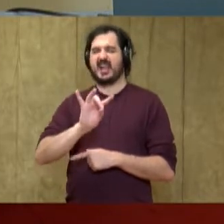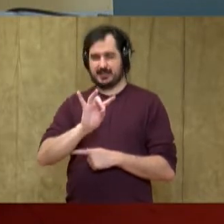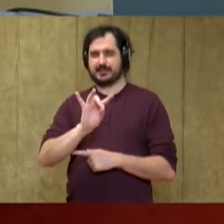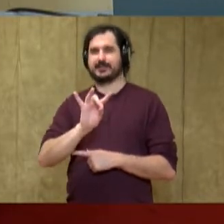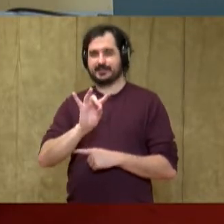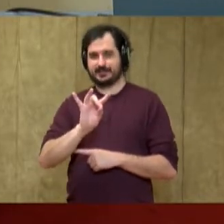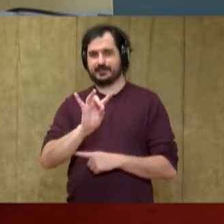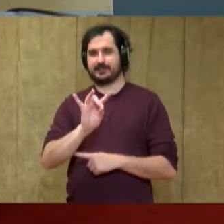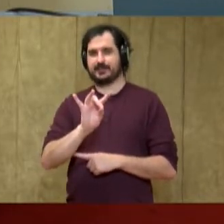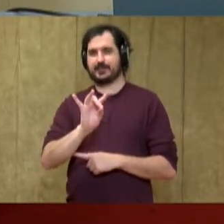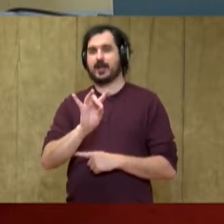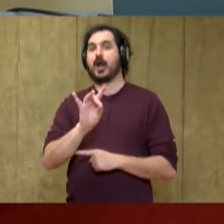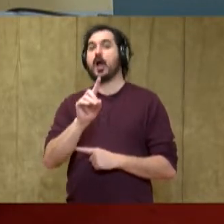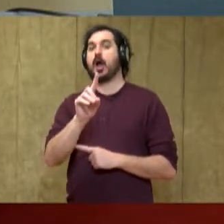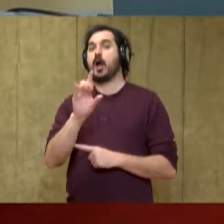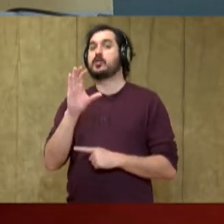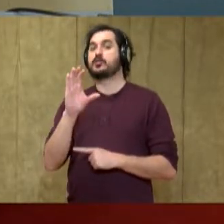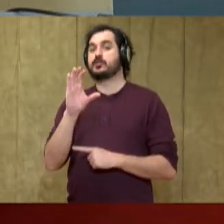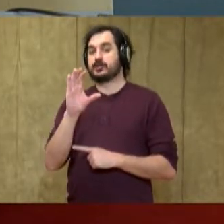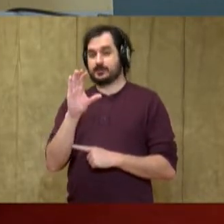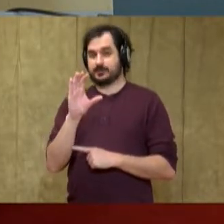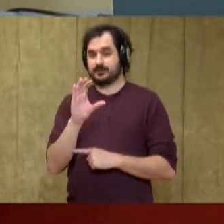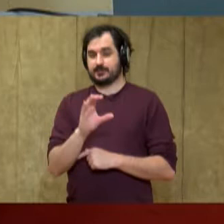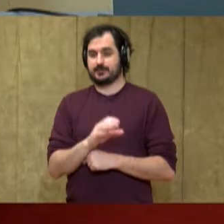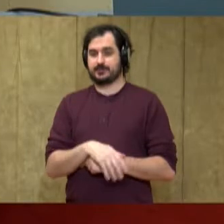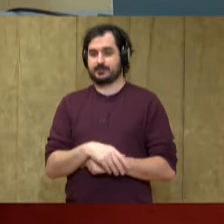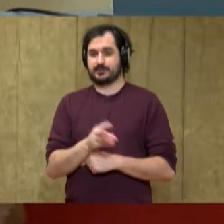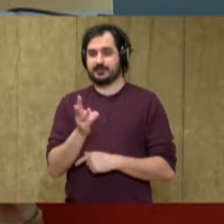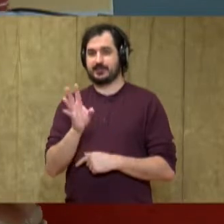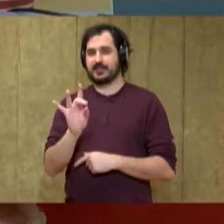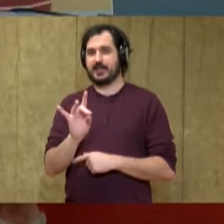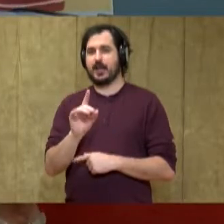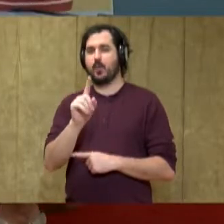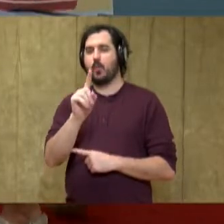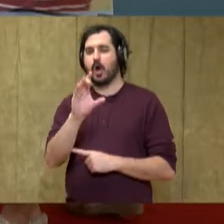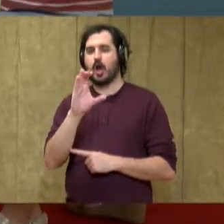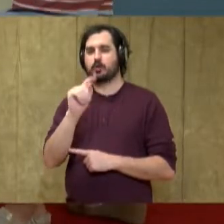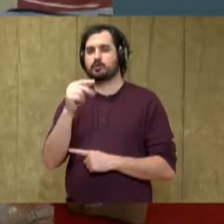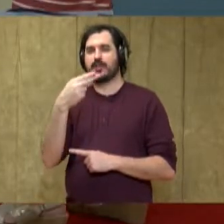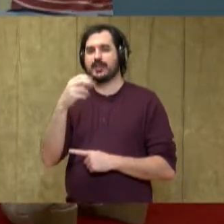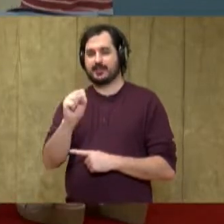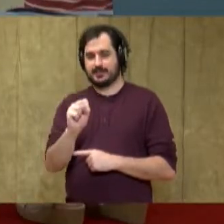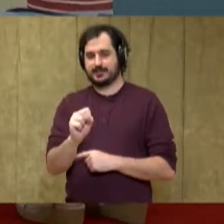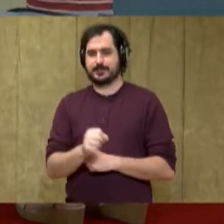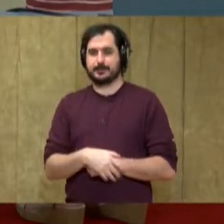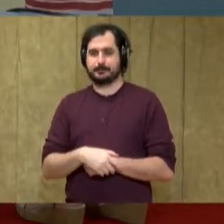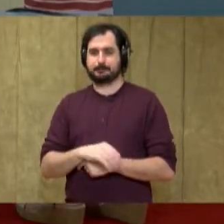68 hundredths, right? So my decimal would look like